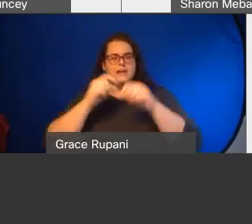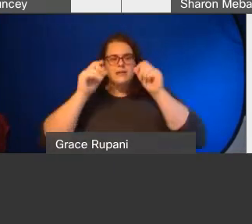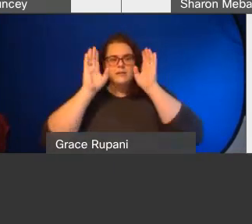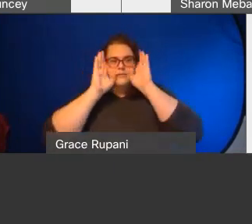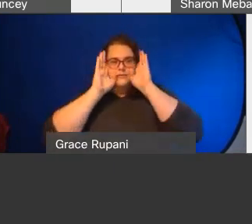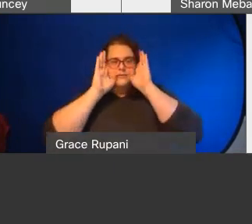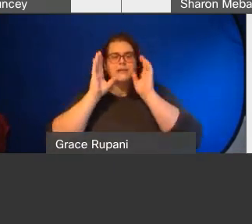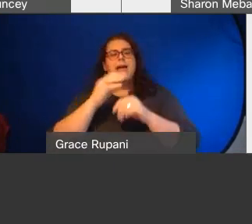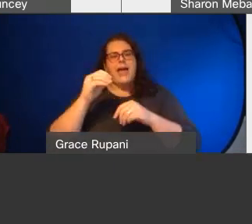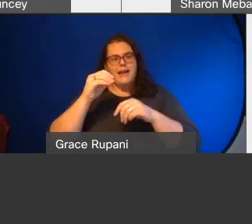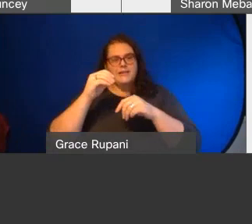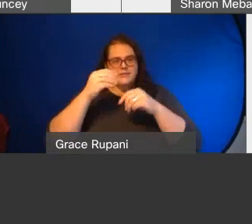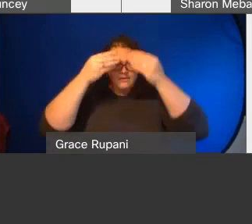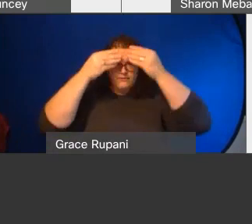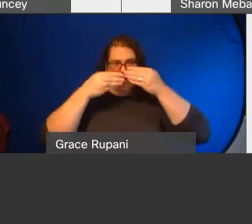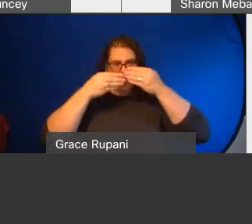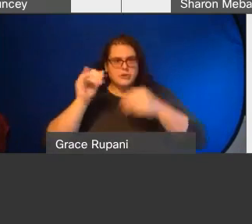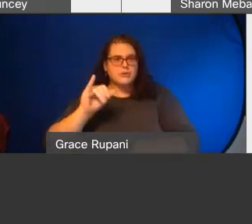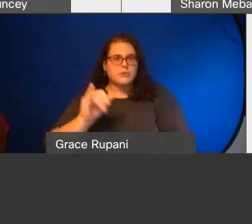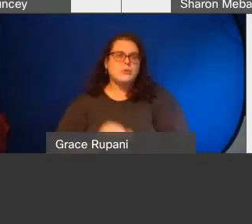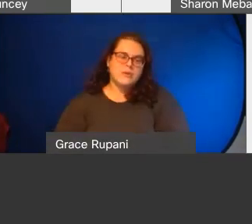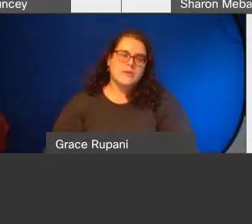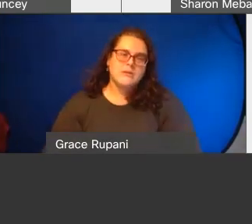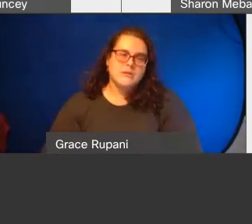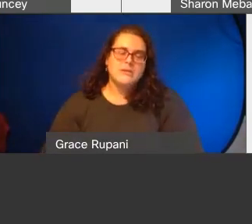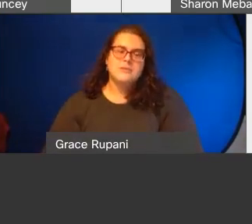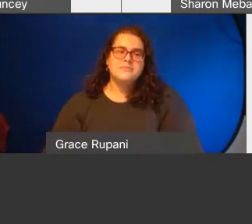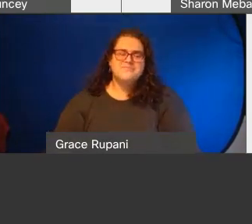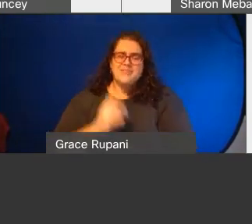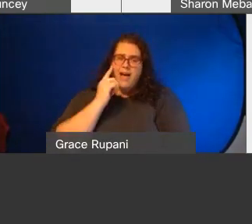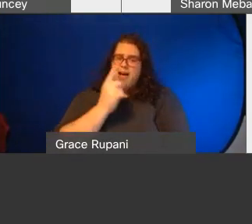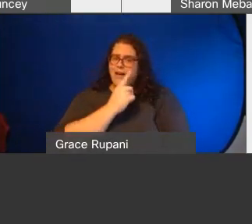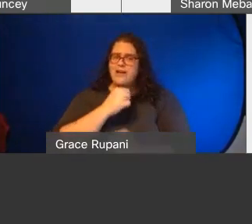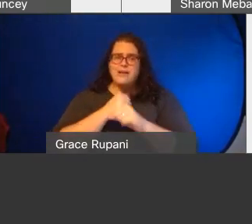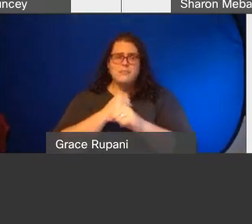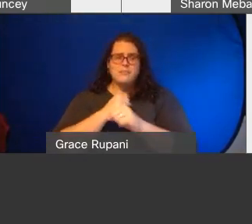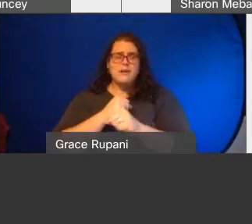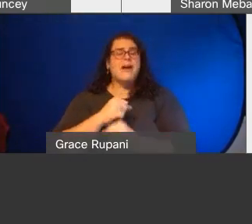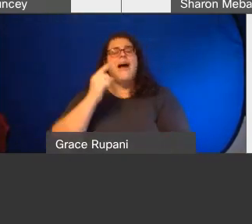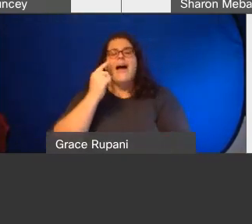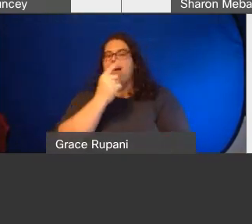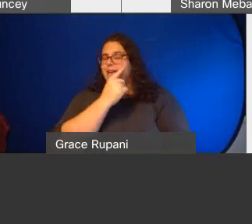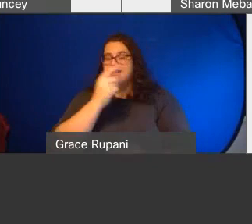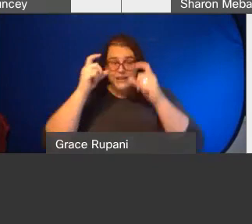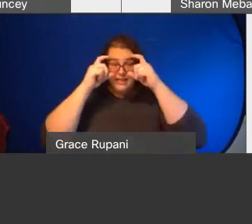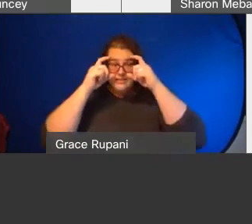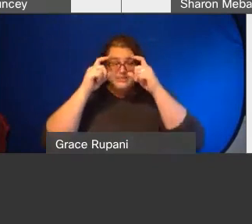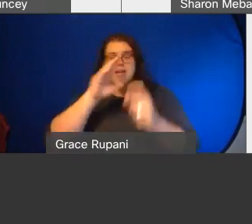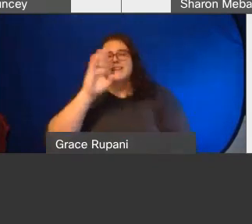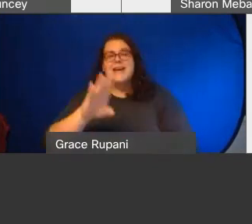as well. Eye protection is never considered eyeglasses are never considered eye